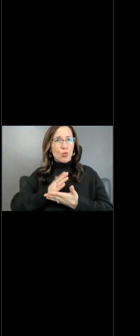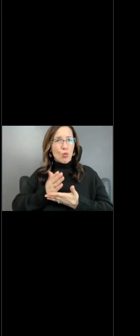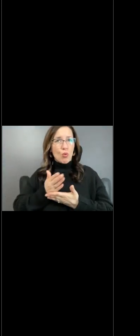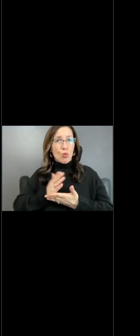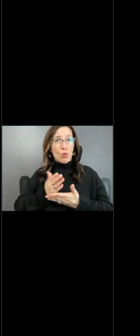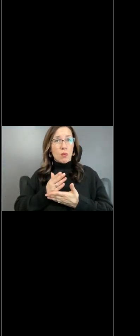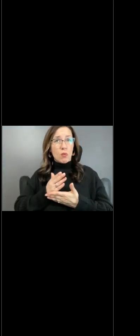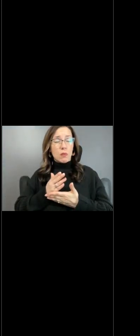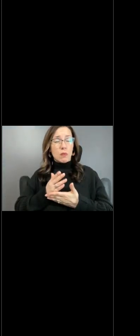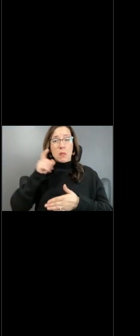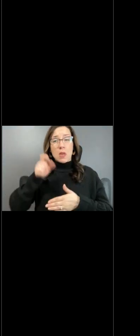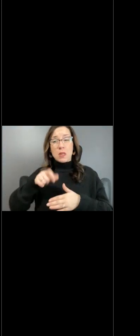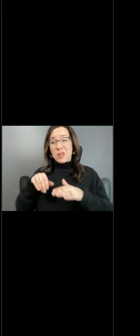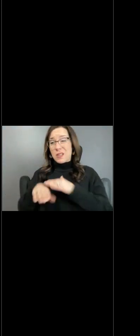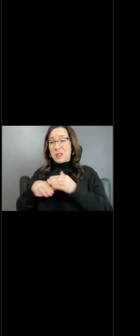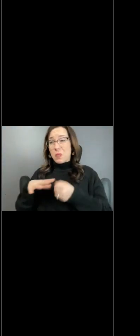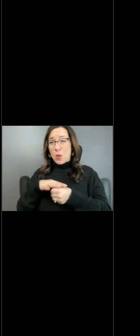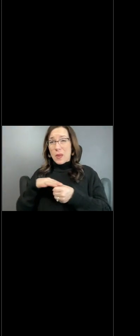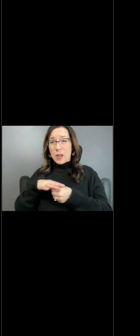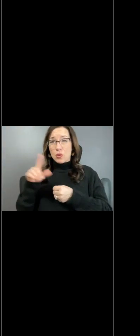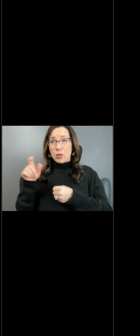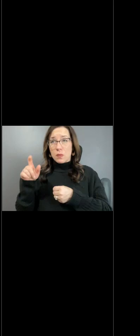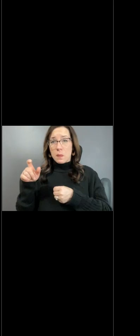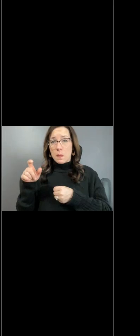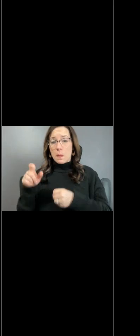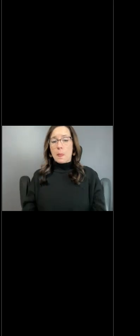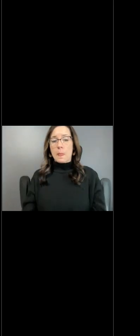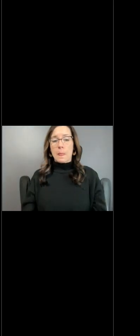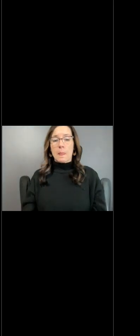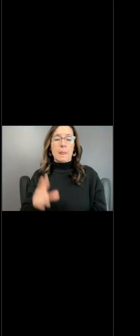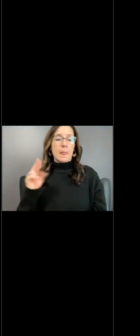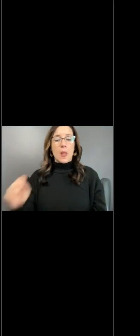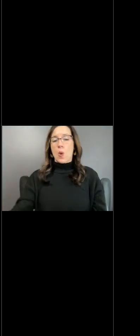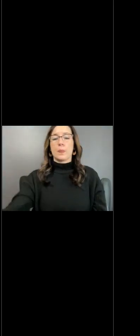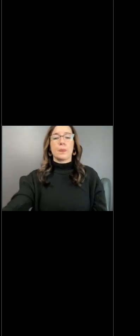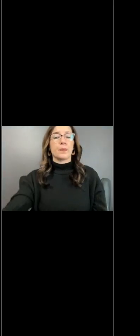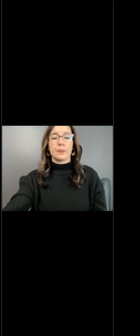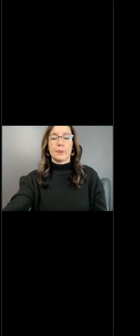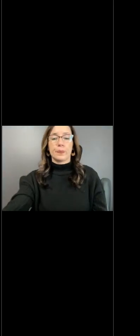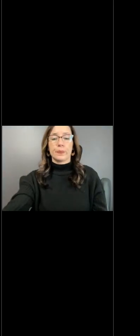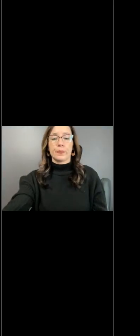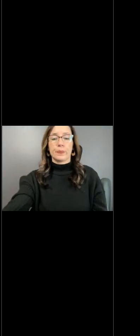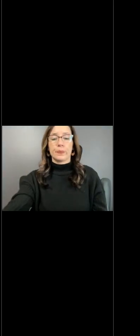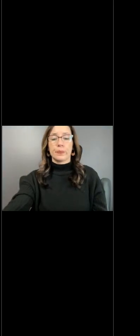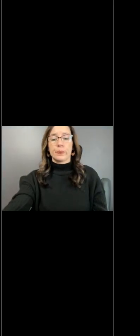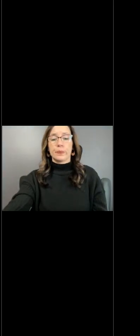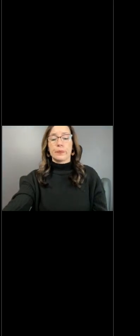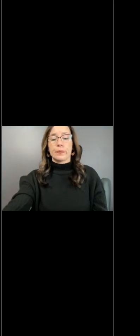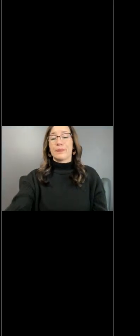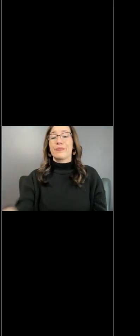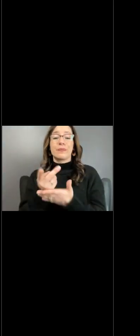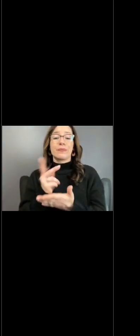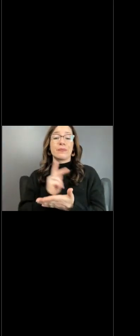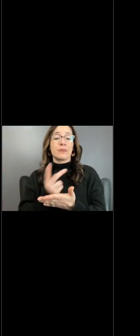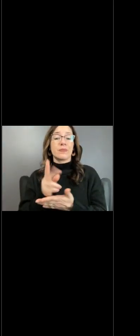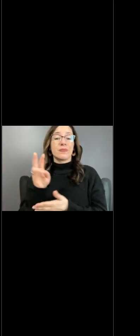an accessible location? No. Kitchen ventilation